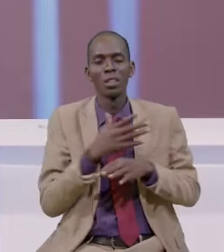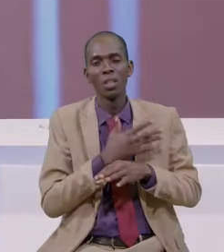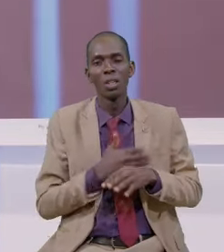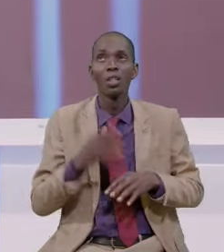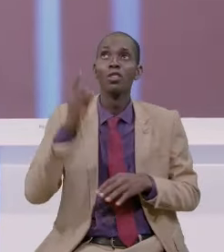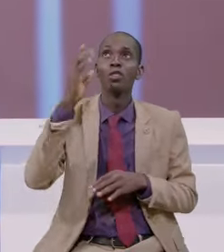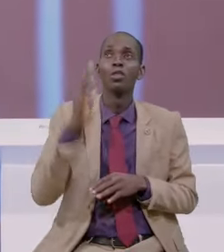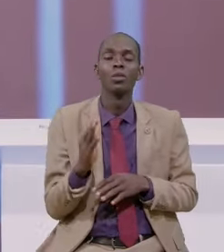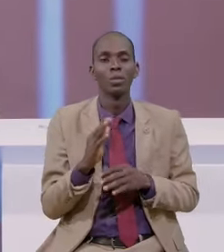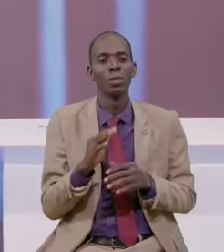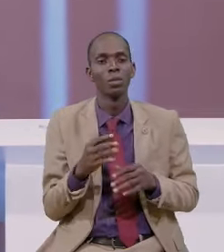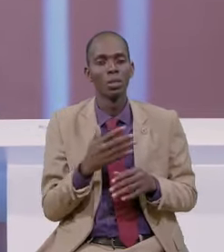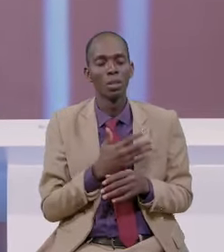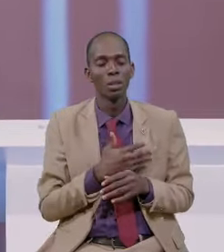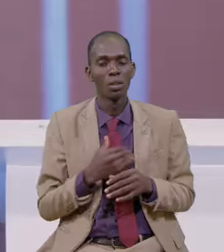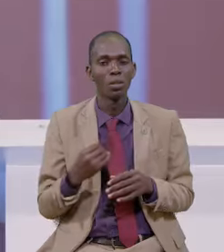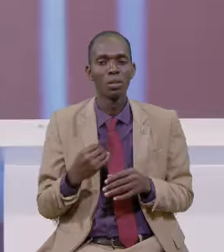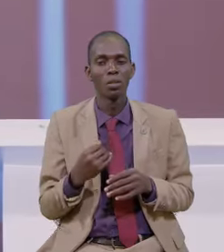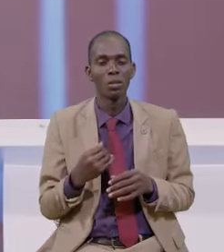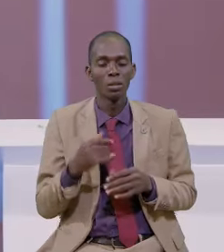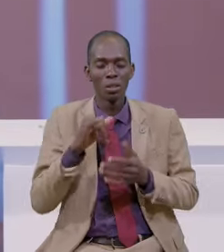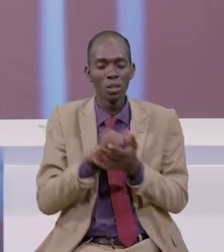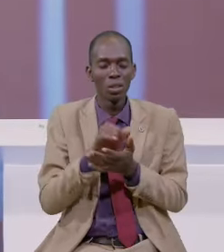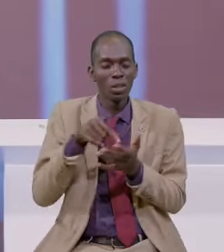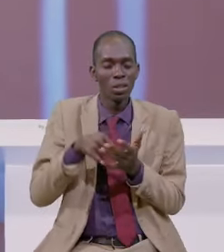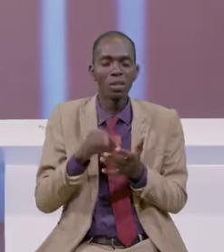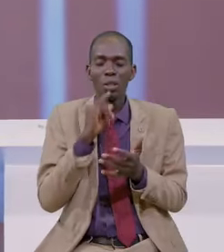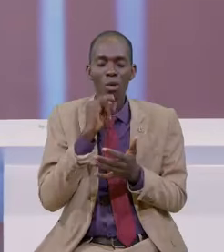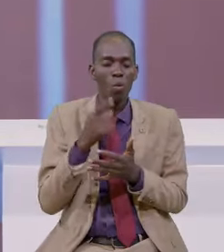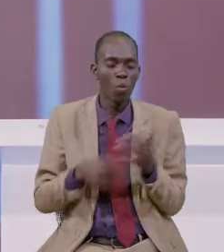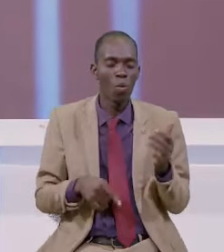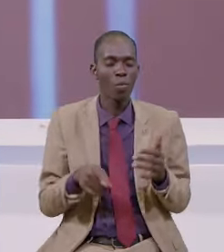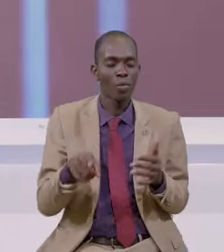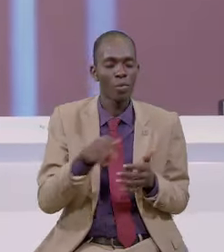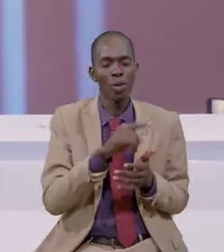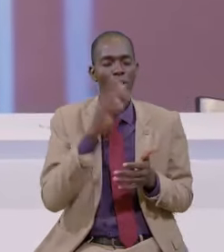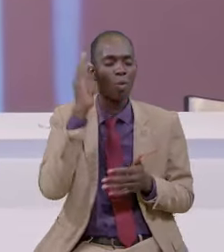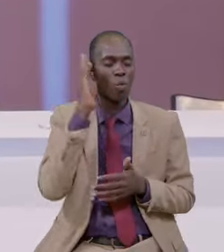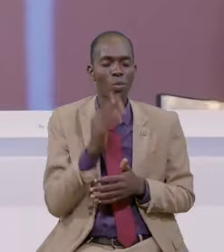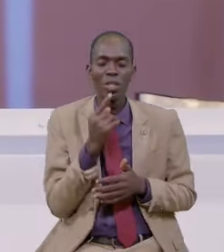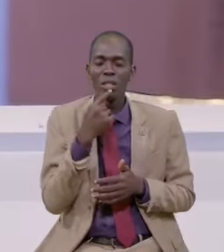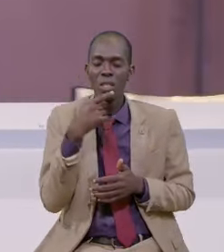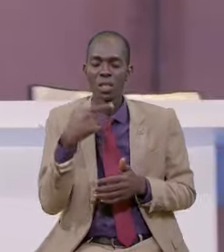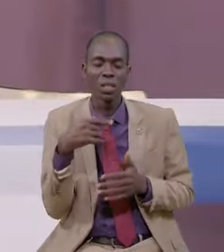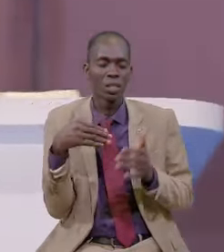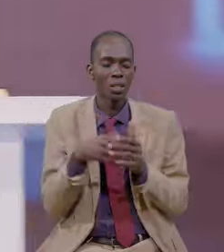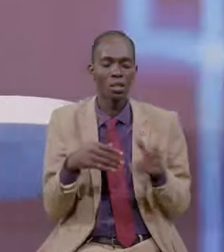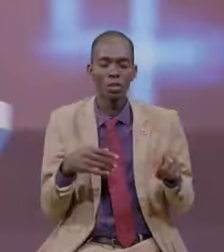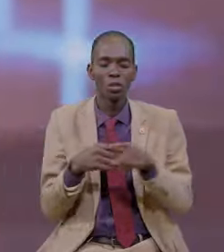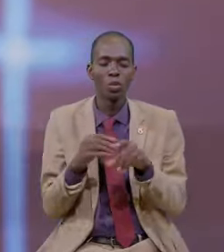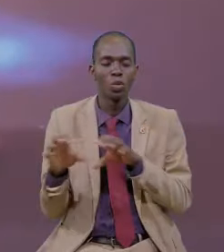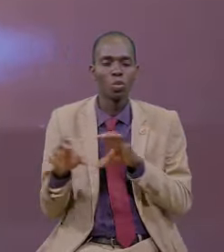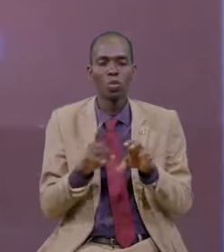have gone on high, that this is what they'll say about you? Do you have that